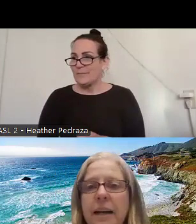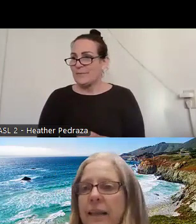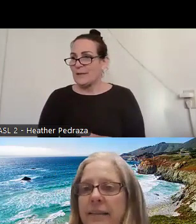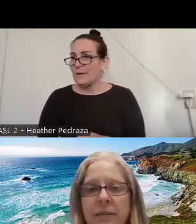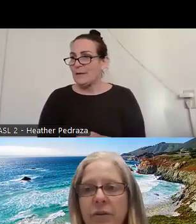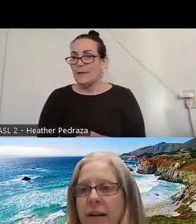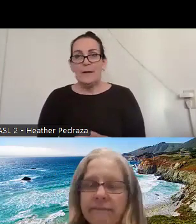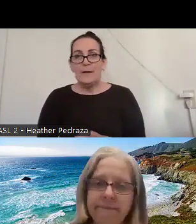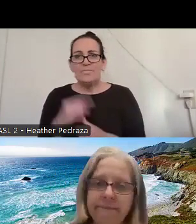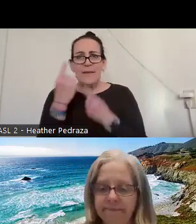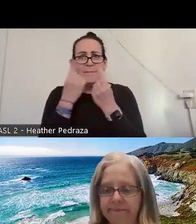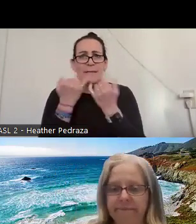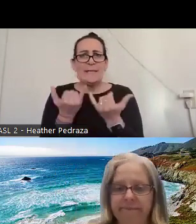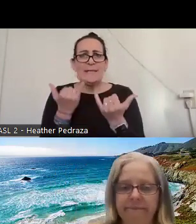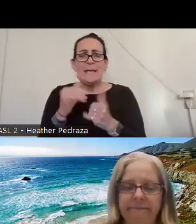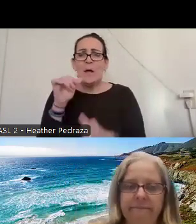And I think it's Andrew now.